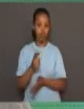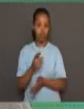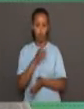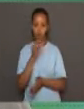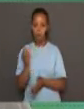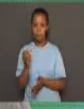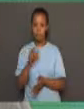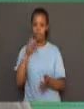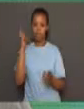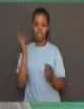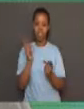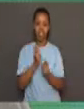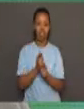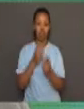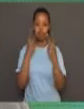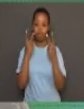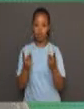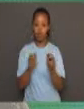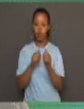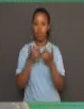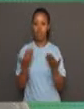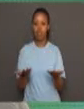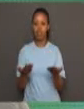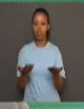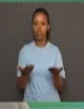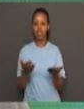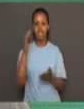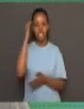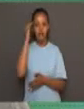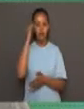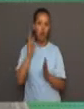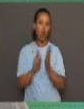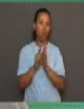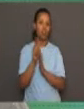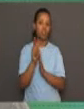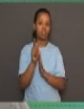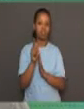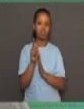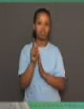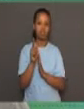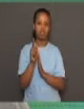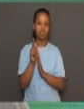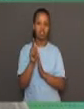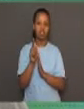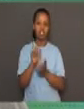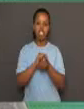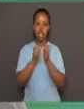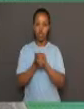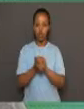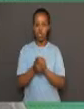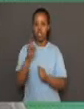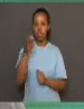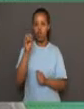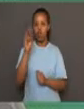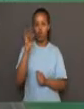look specifically at how the growth of the brain advanced the progress of